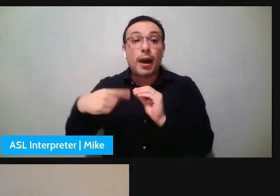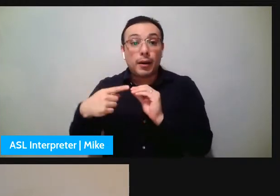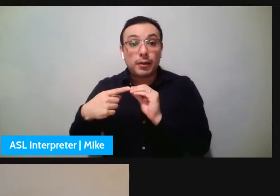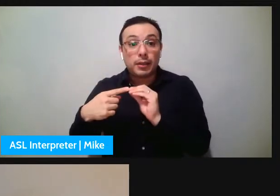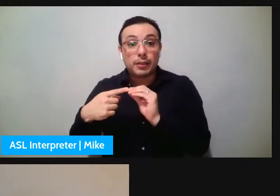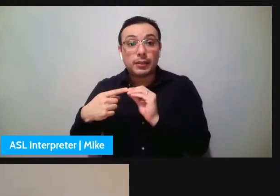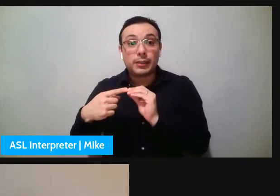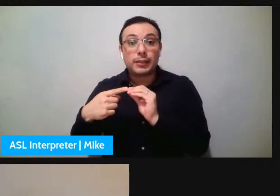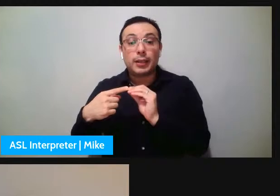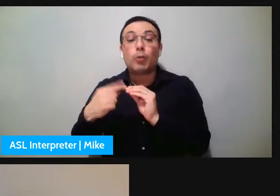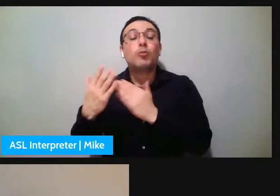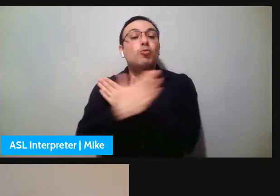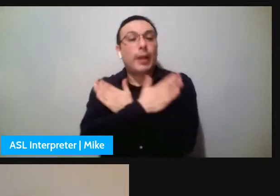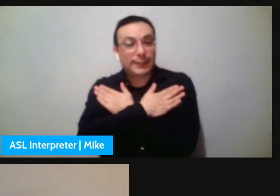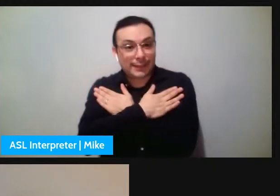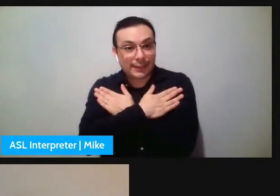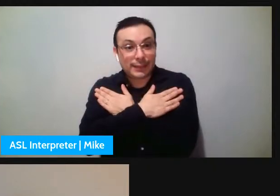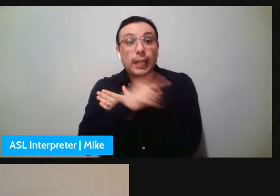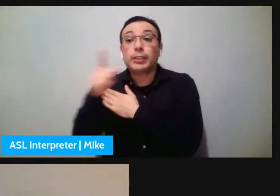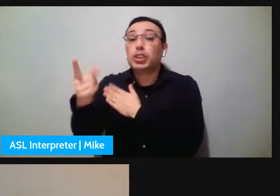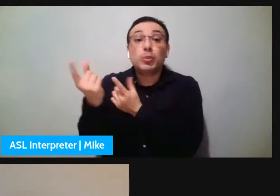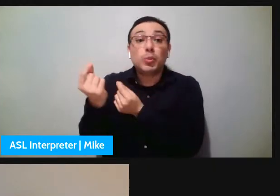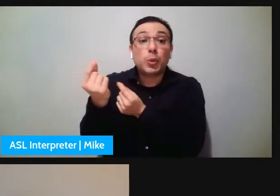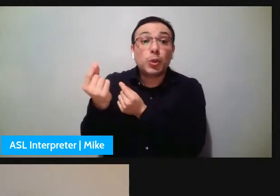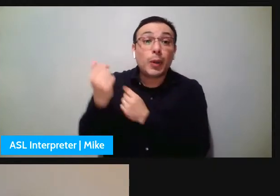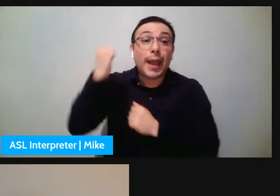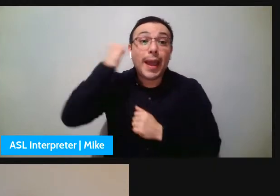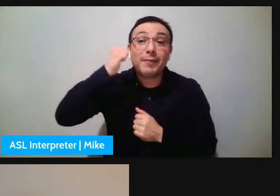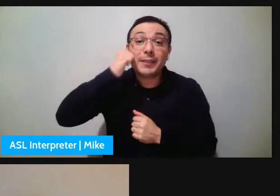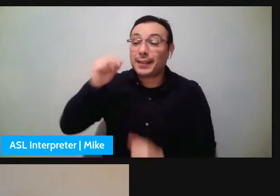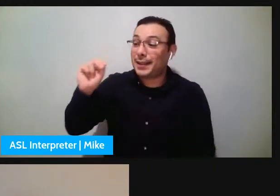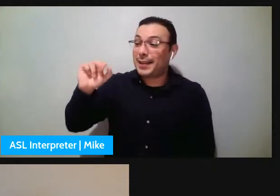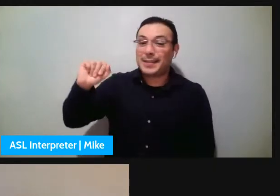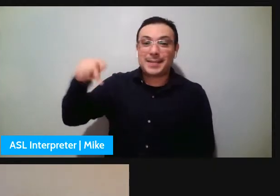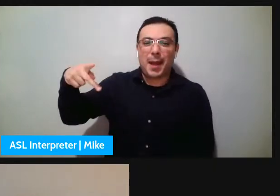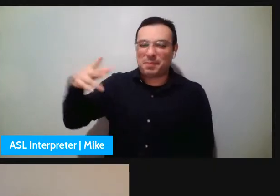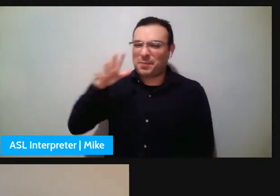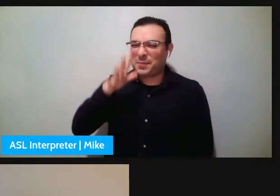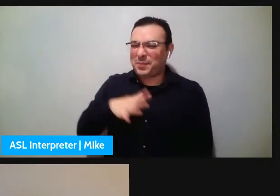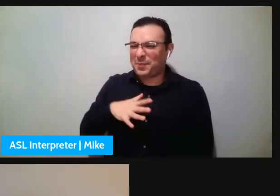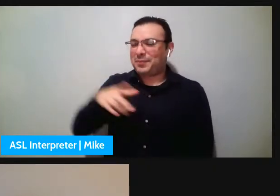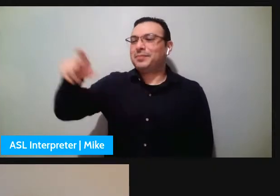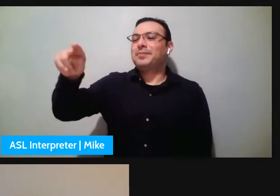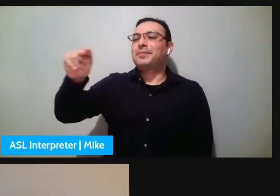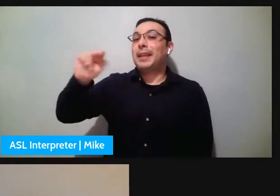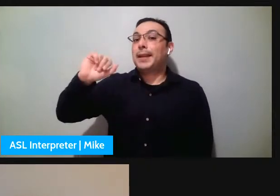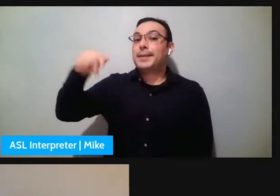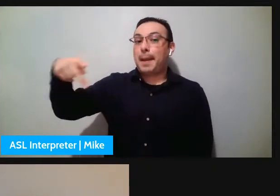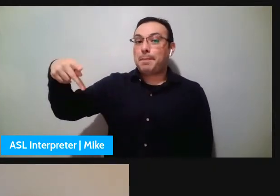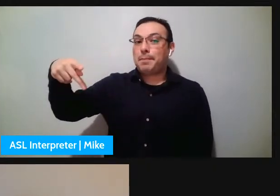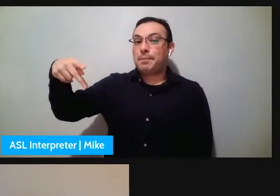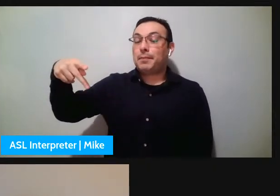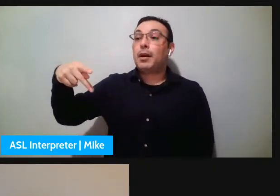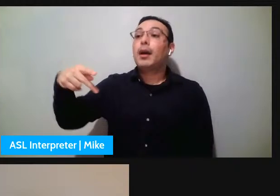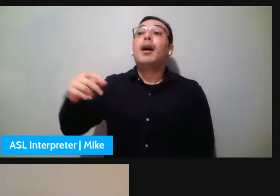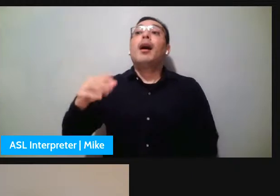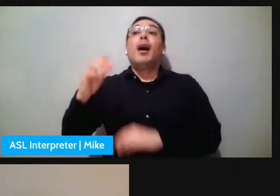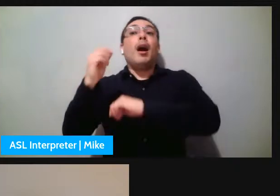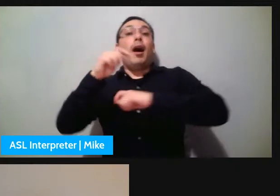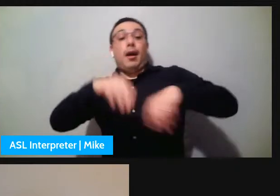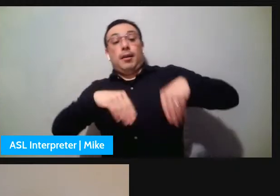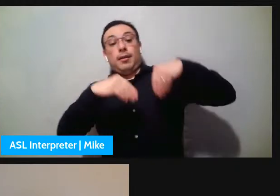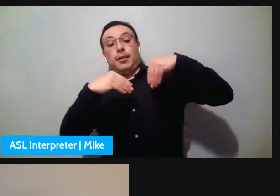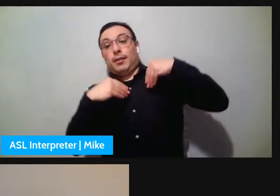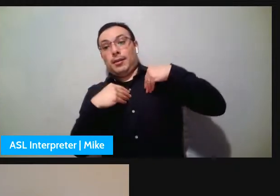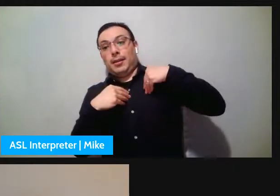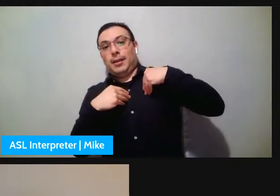nap every day for the month of March and seeing how, and also she's been streaming it. And so people can log in